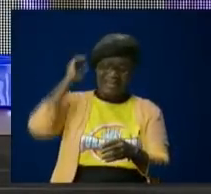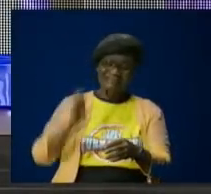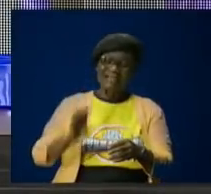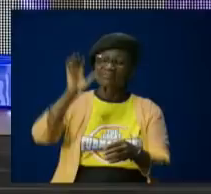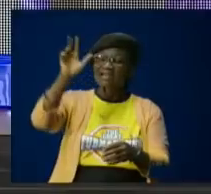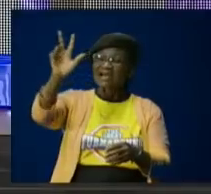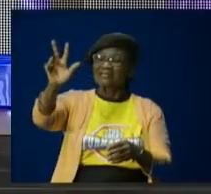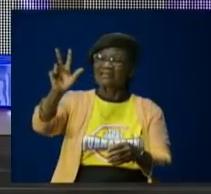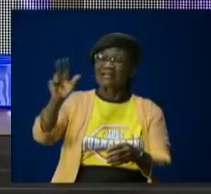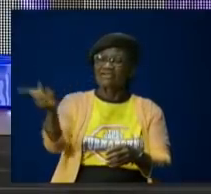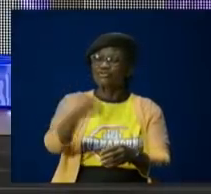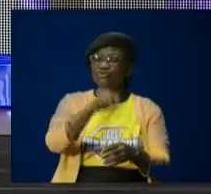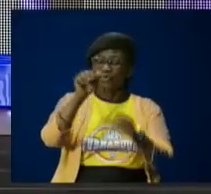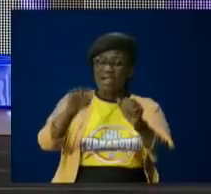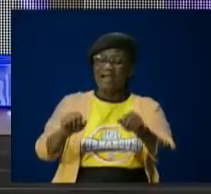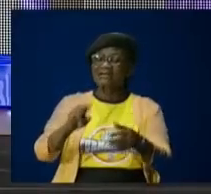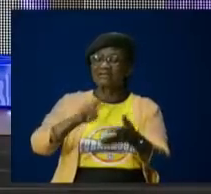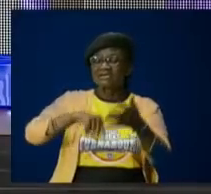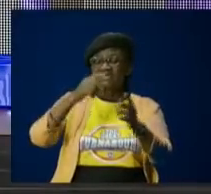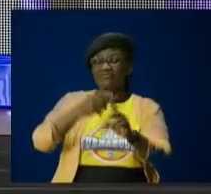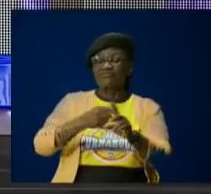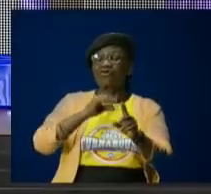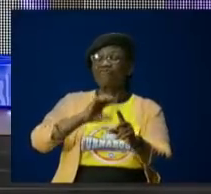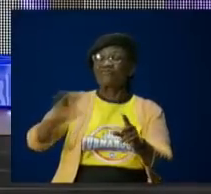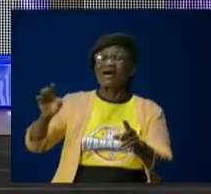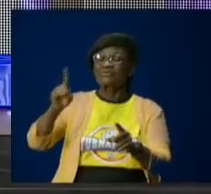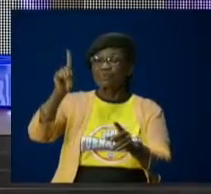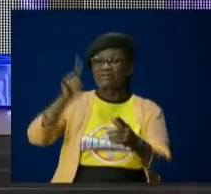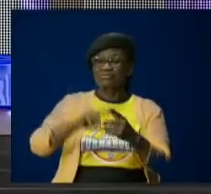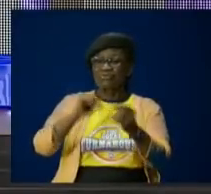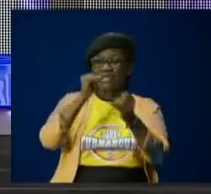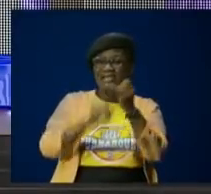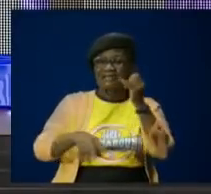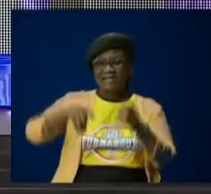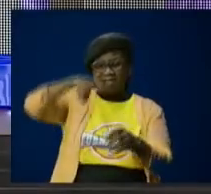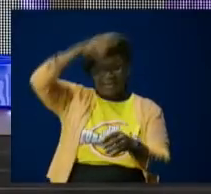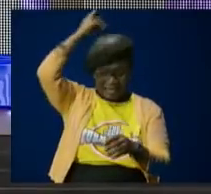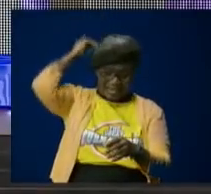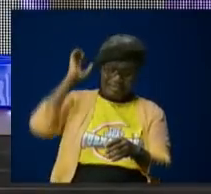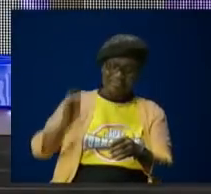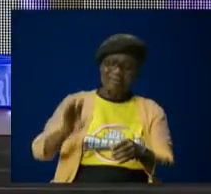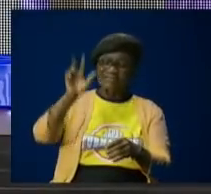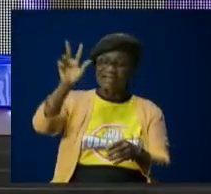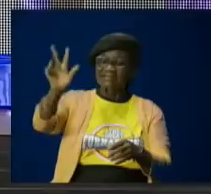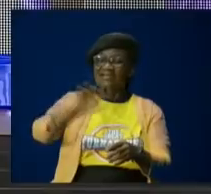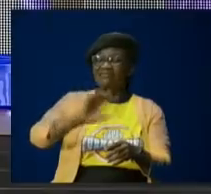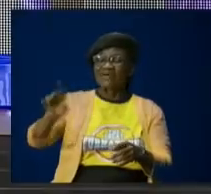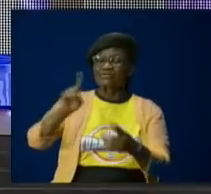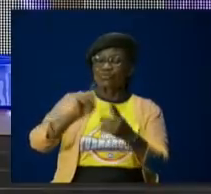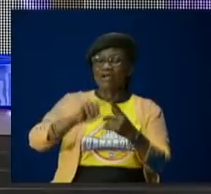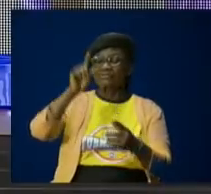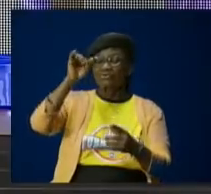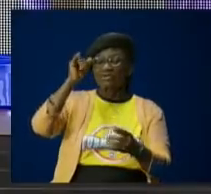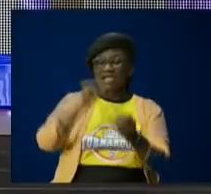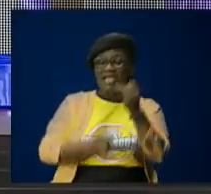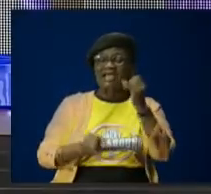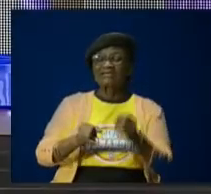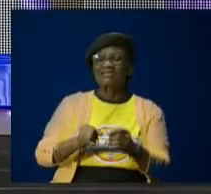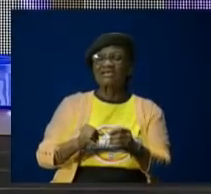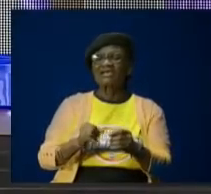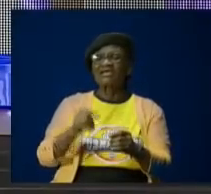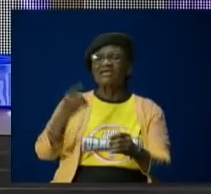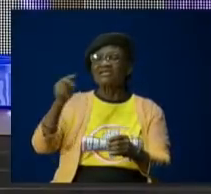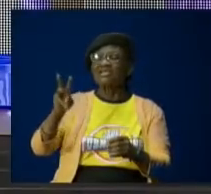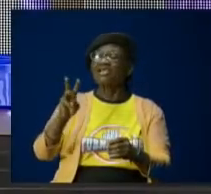you can read it from verse 1 to the end. Daniel 3, from verse 1 to the end. Shadrach, Meshach,